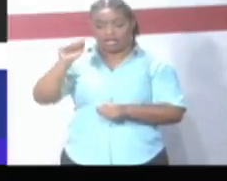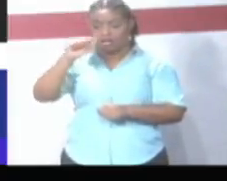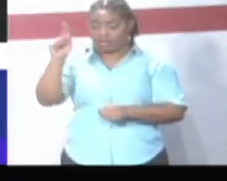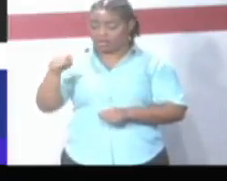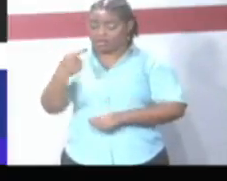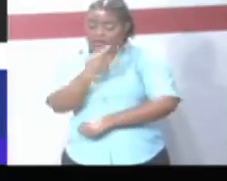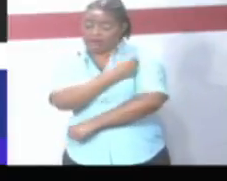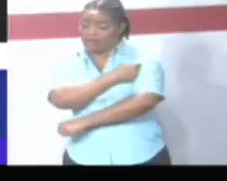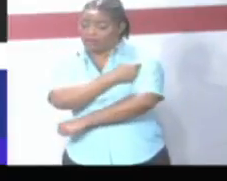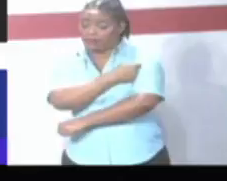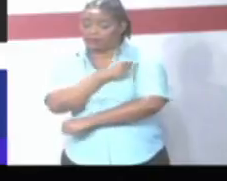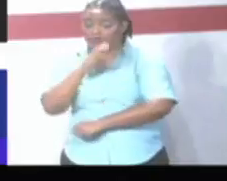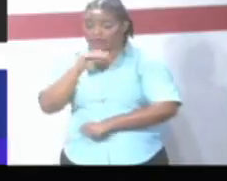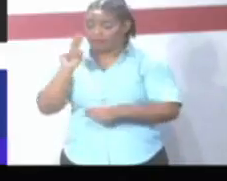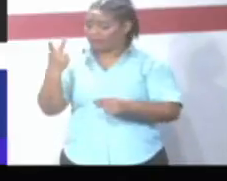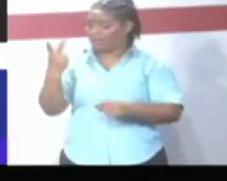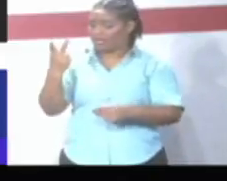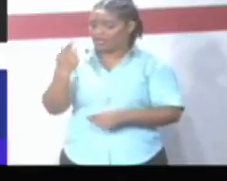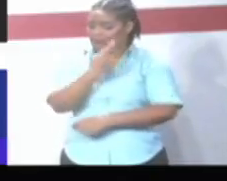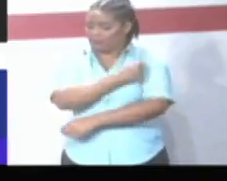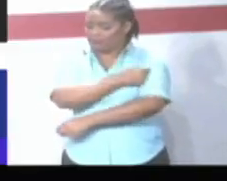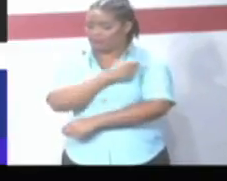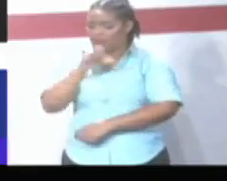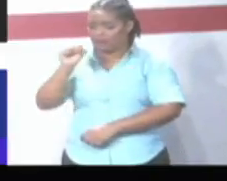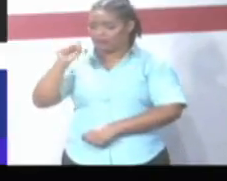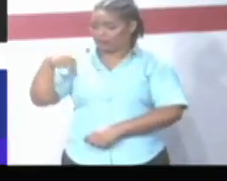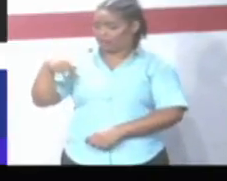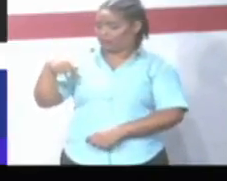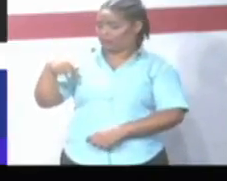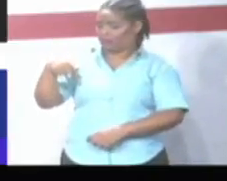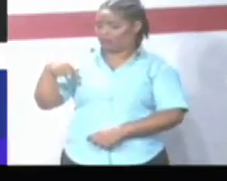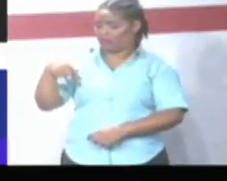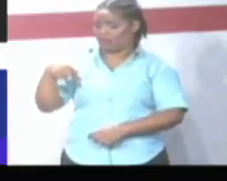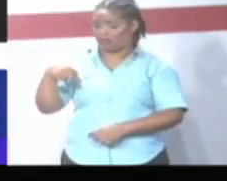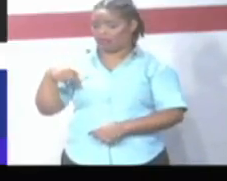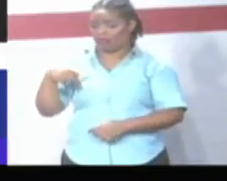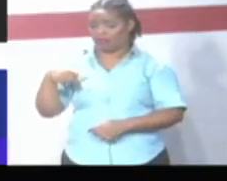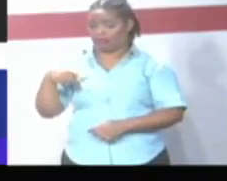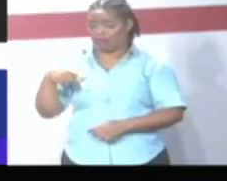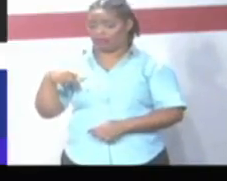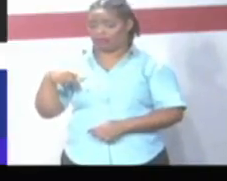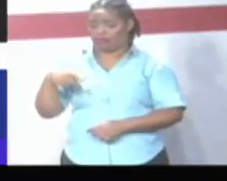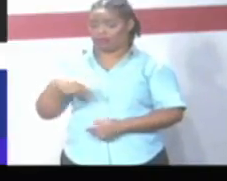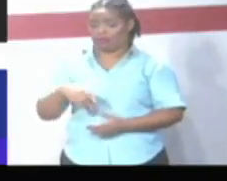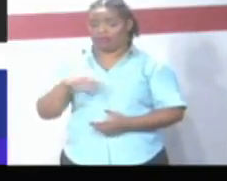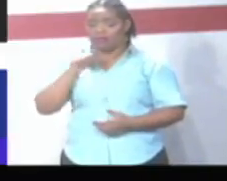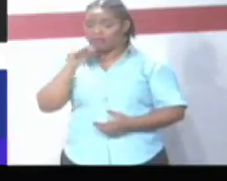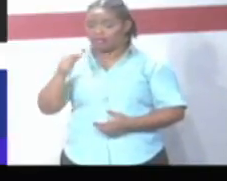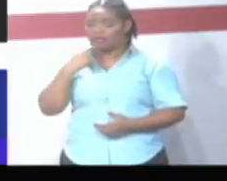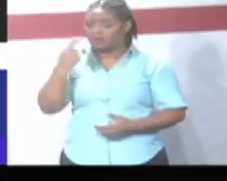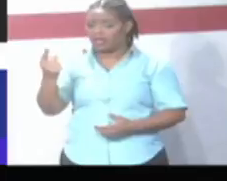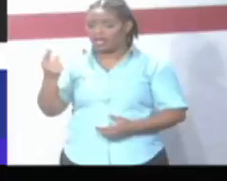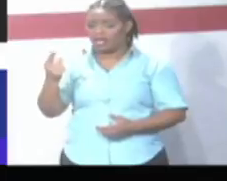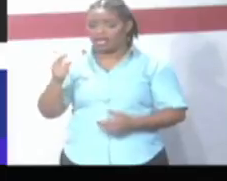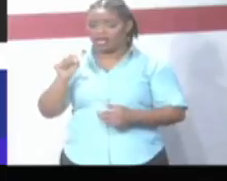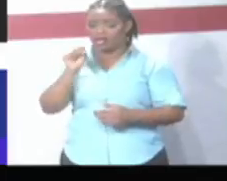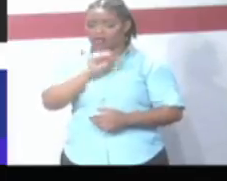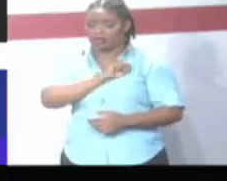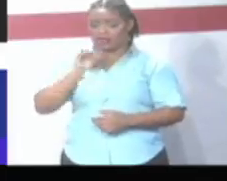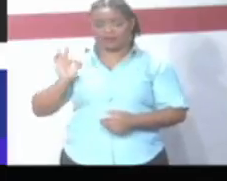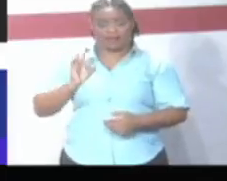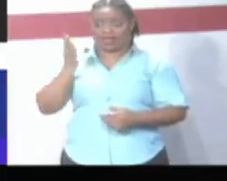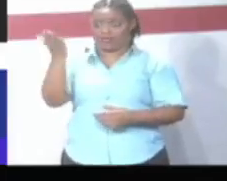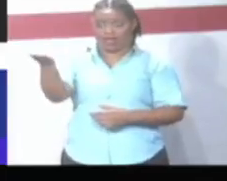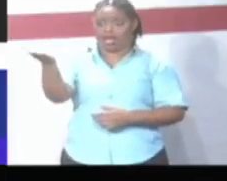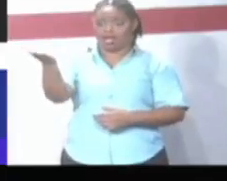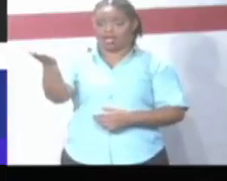the Sinopharm vaccine. She later brought it to the attention of the staff at the vaccination site where she would have gotten the doses. They acknowledged that